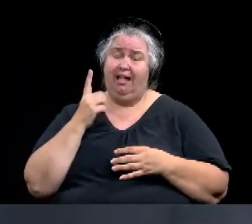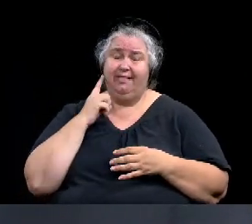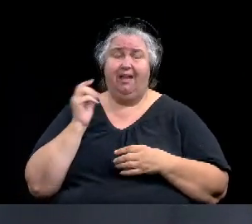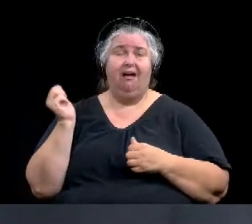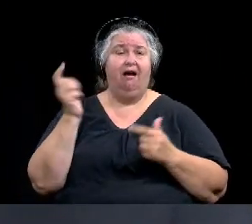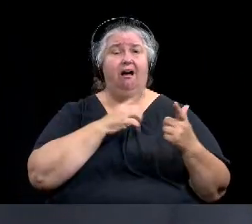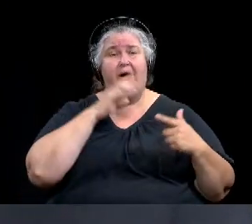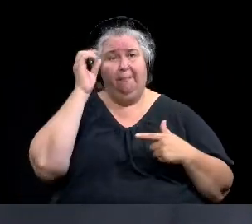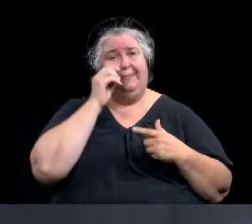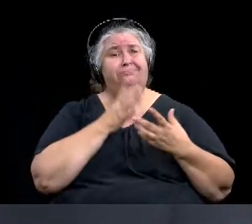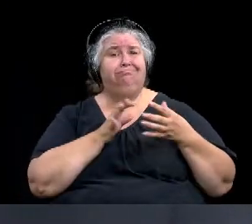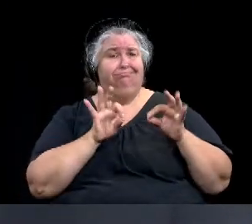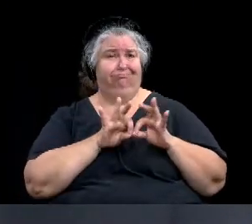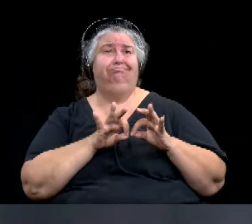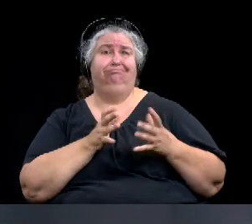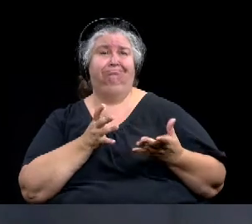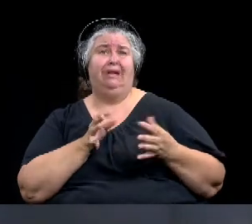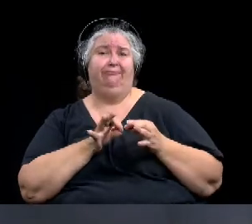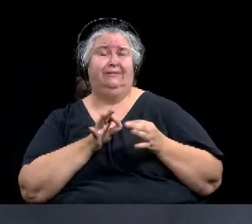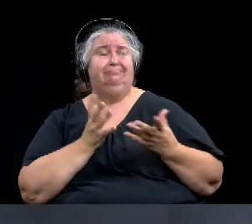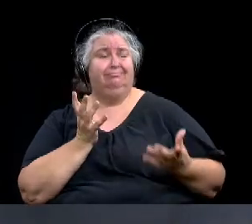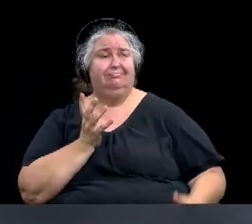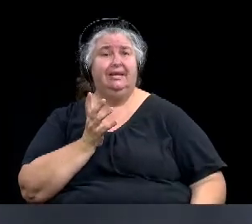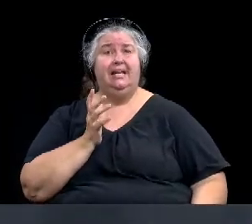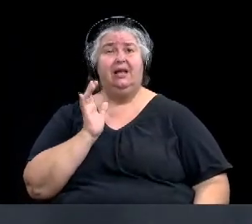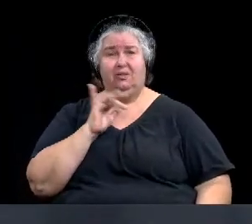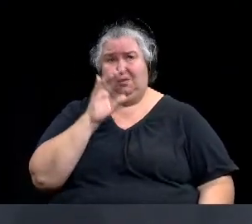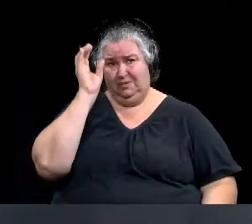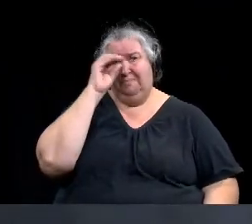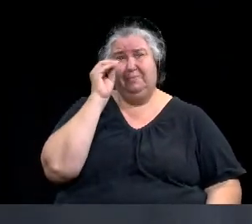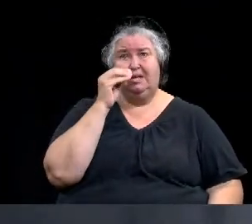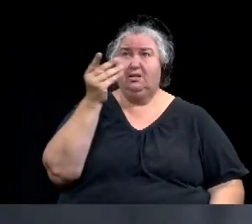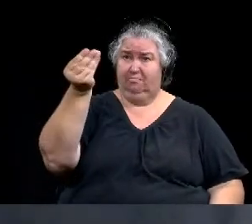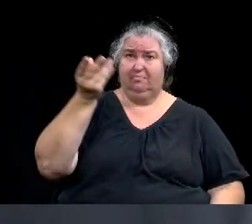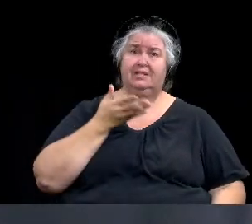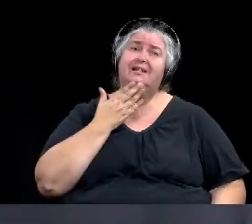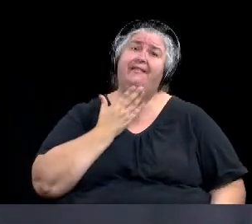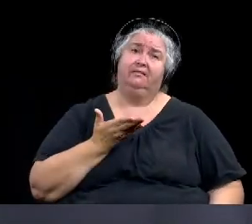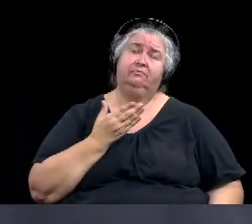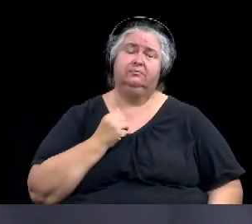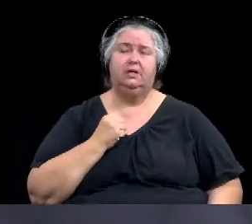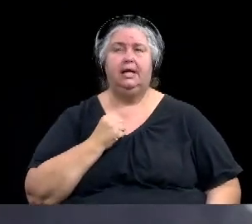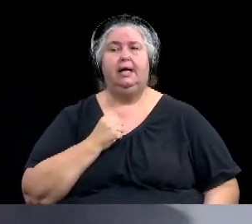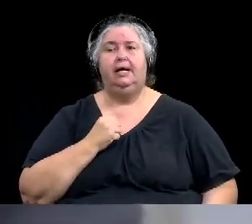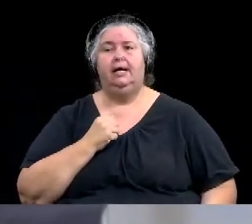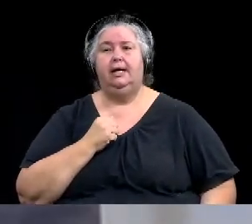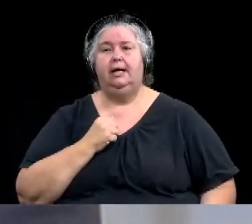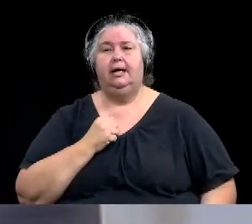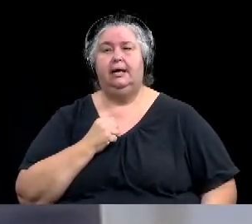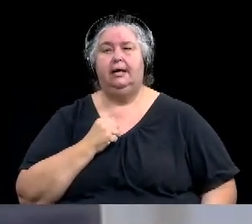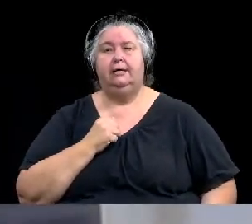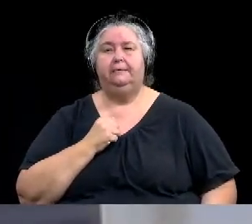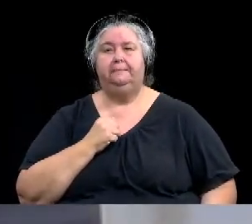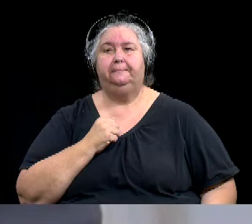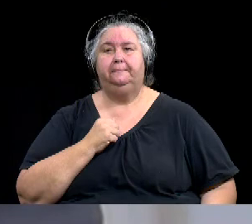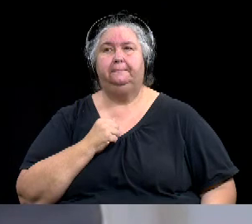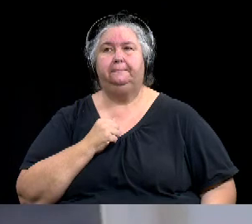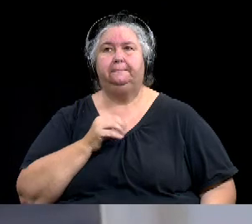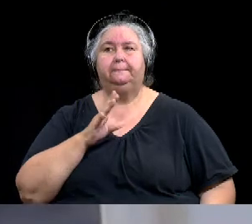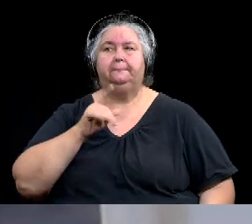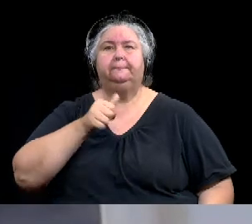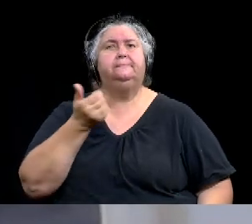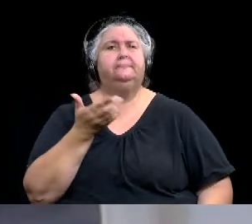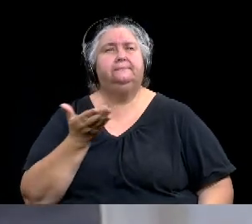and so I appreciate that, those opinions coming to me. The other thing